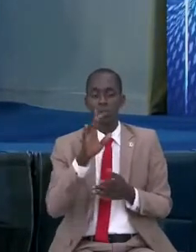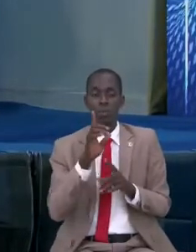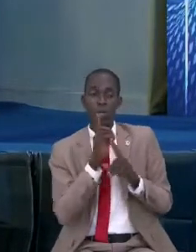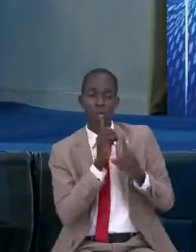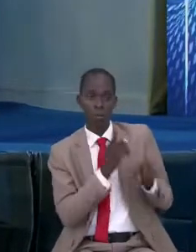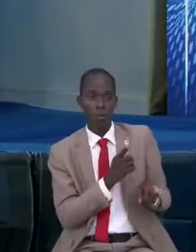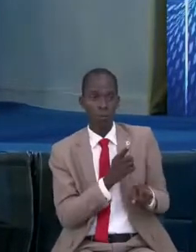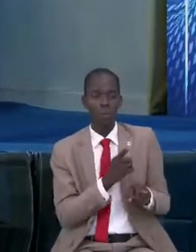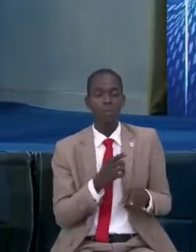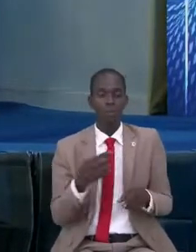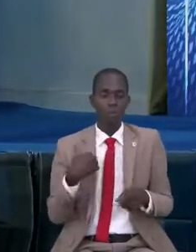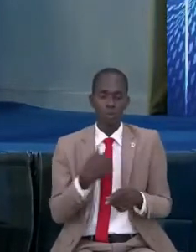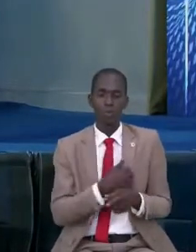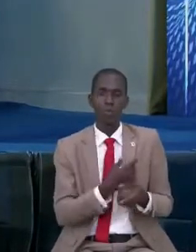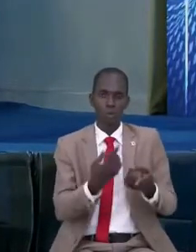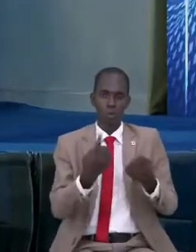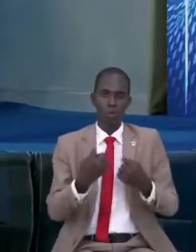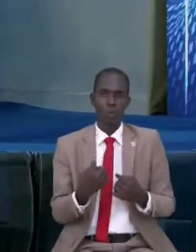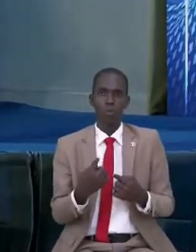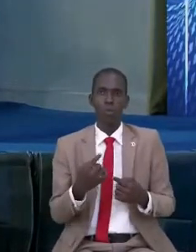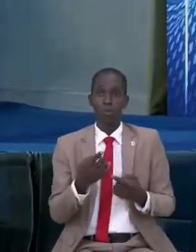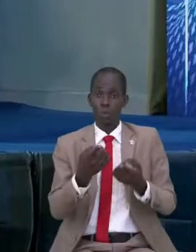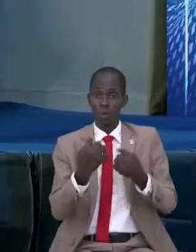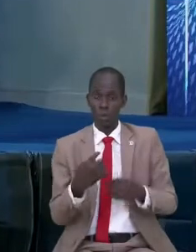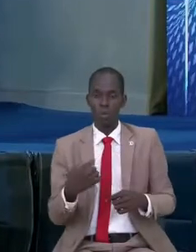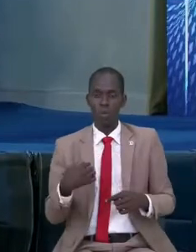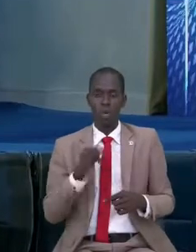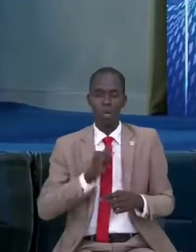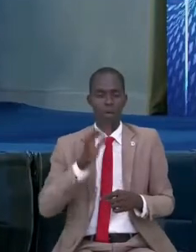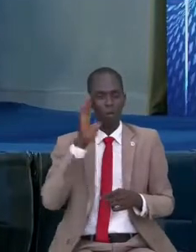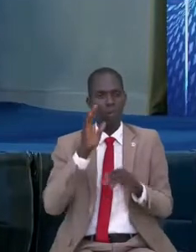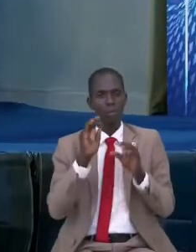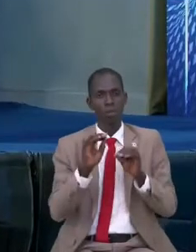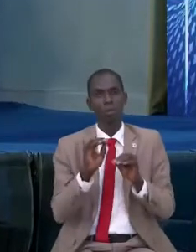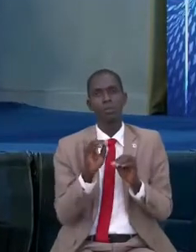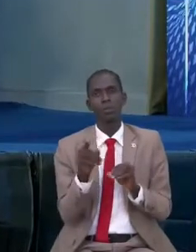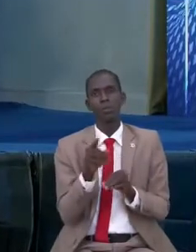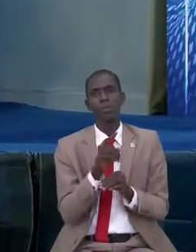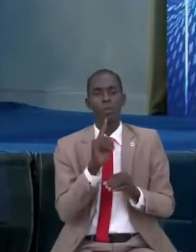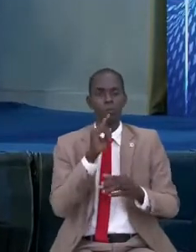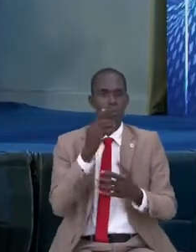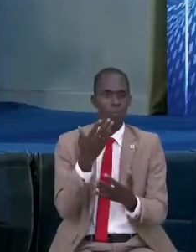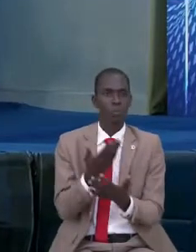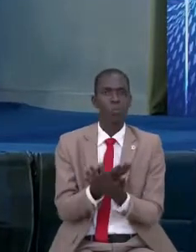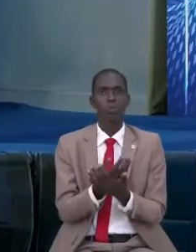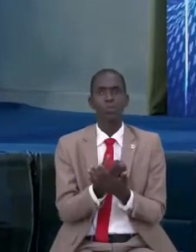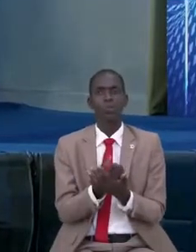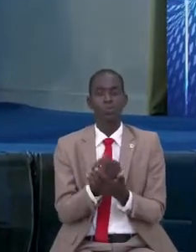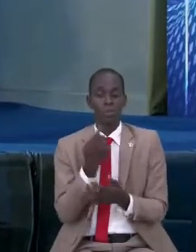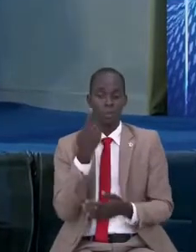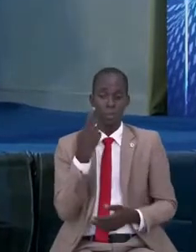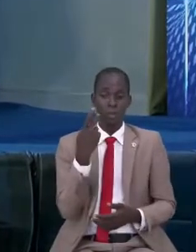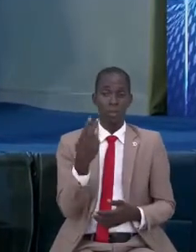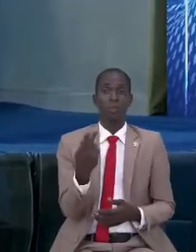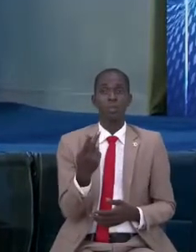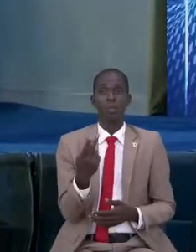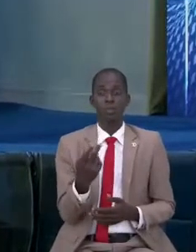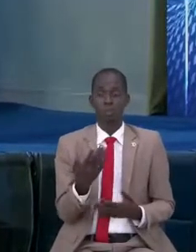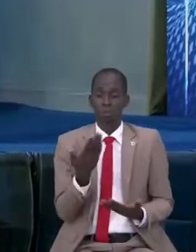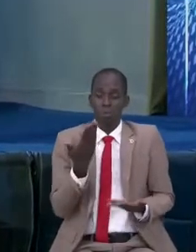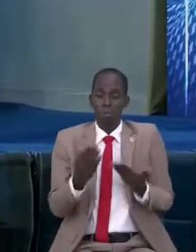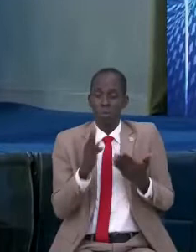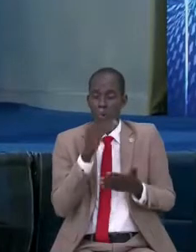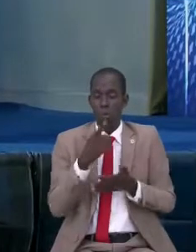We come and we teach you. Witness our lives. See whether what we're